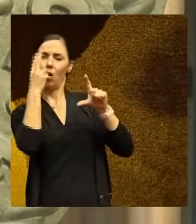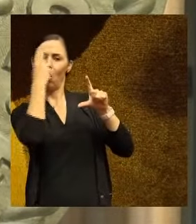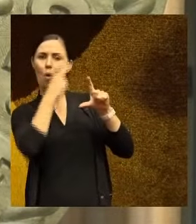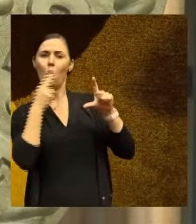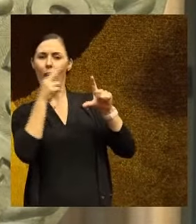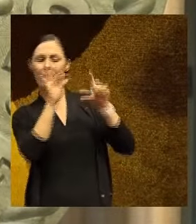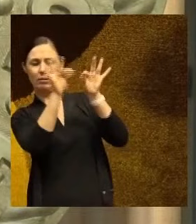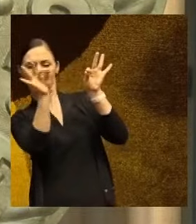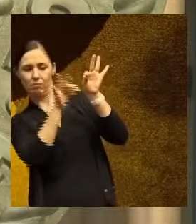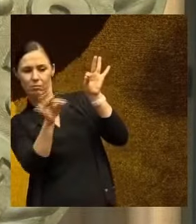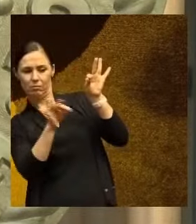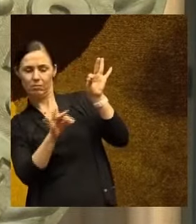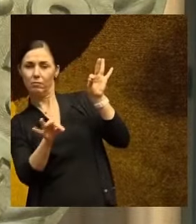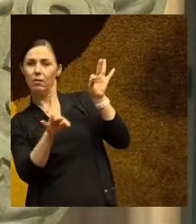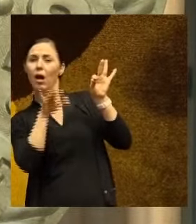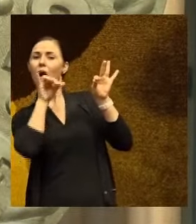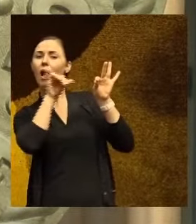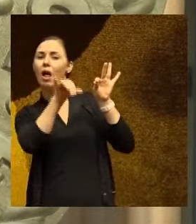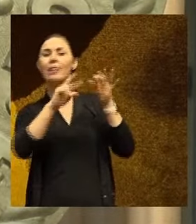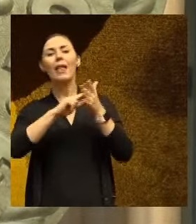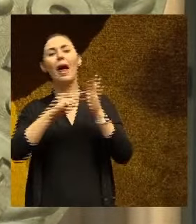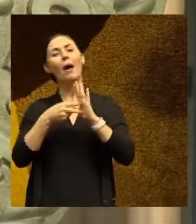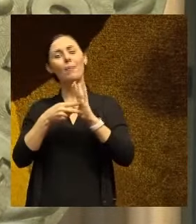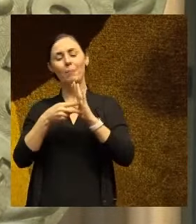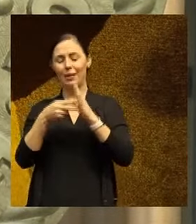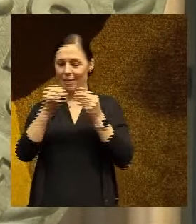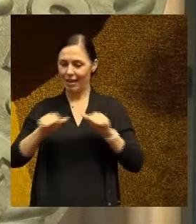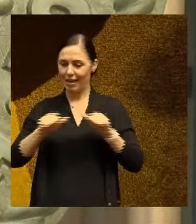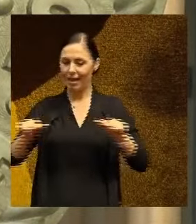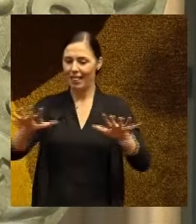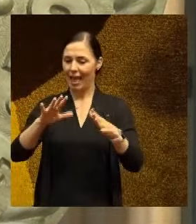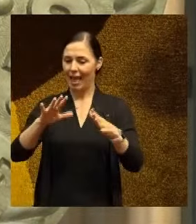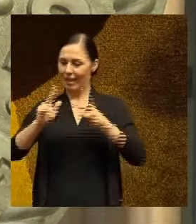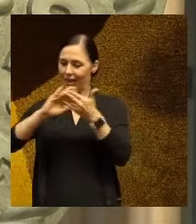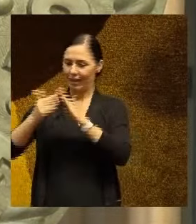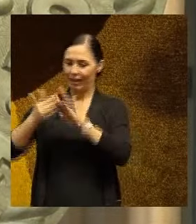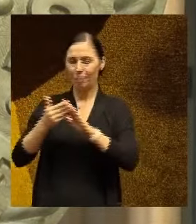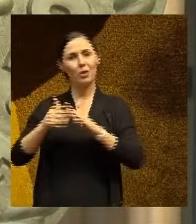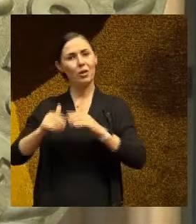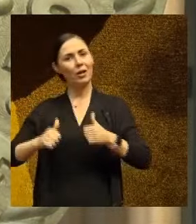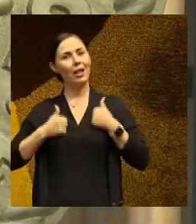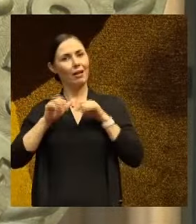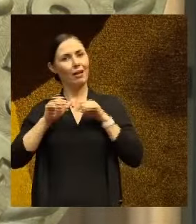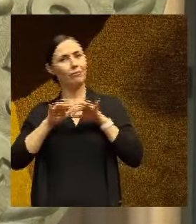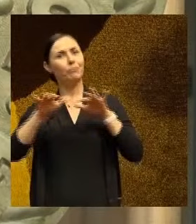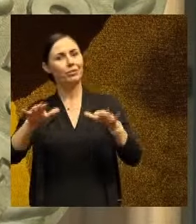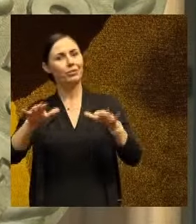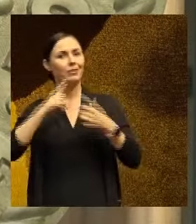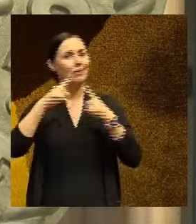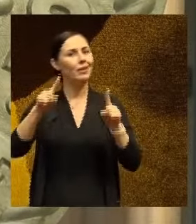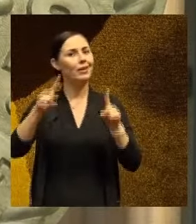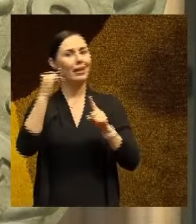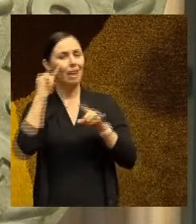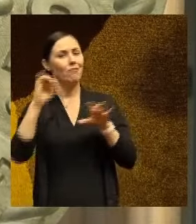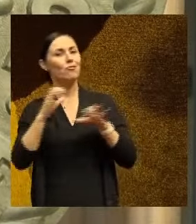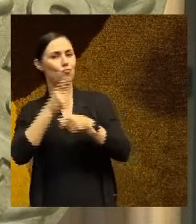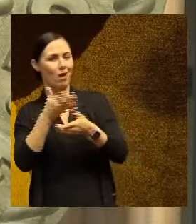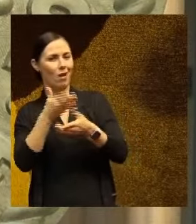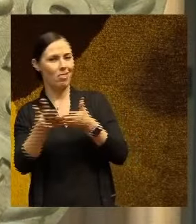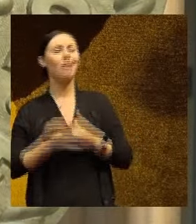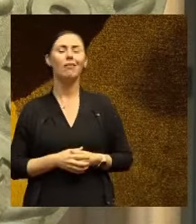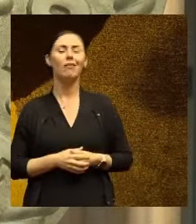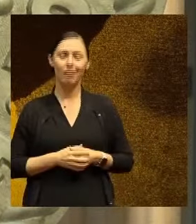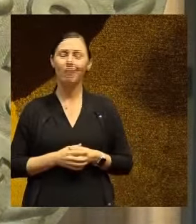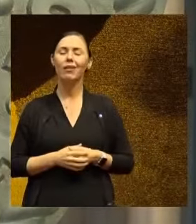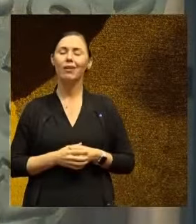pono. The life of the land is perpetuated in righteousness. We have much to do this